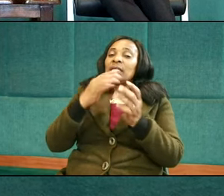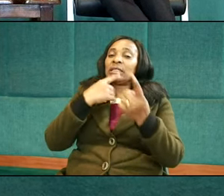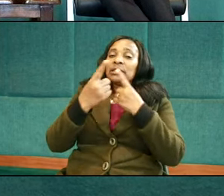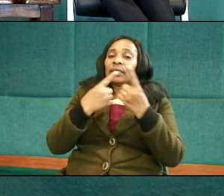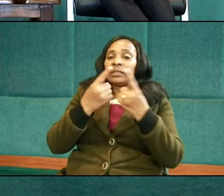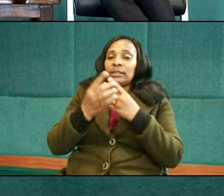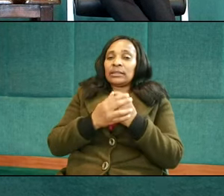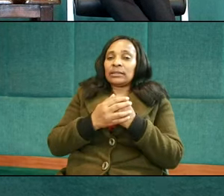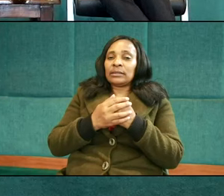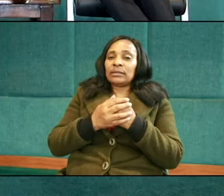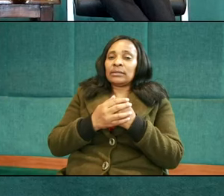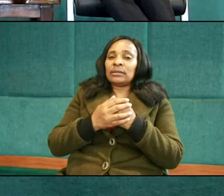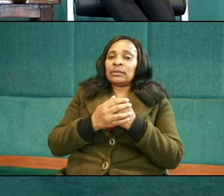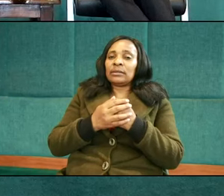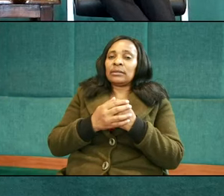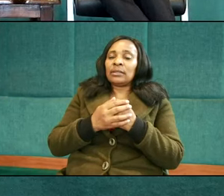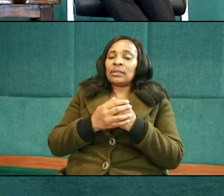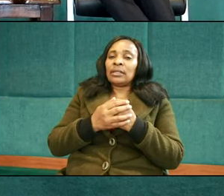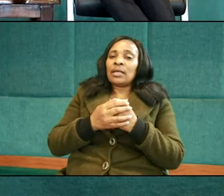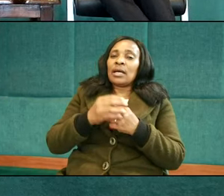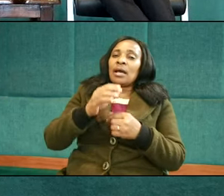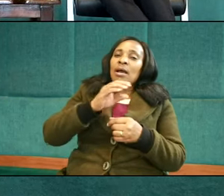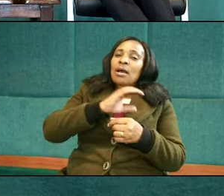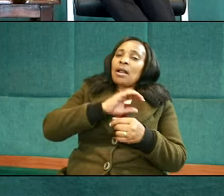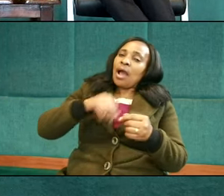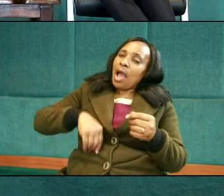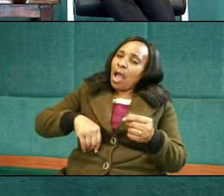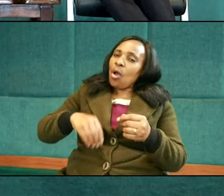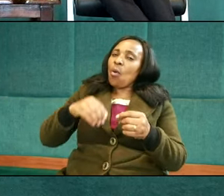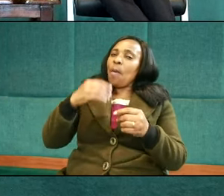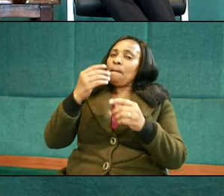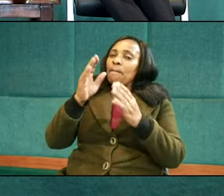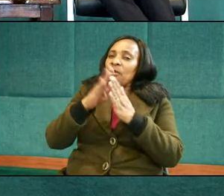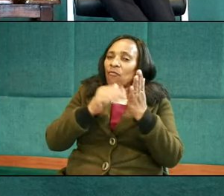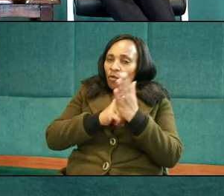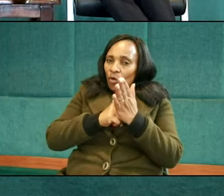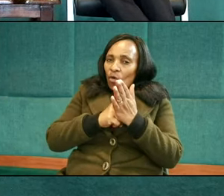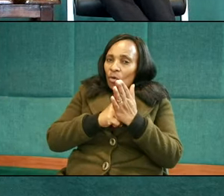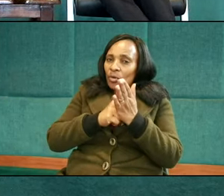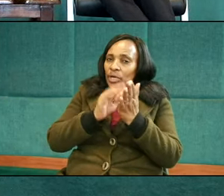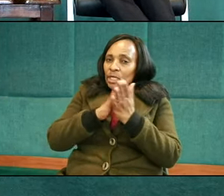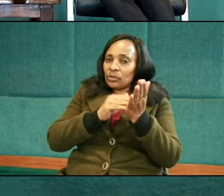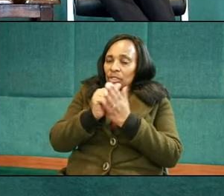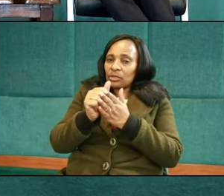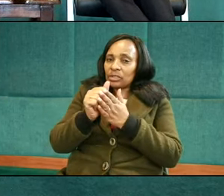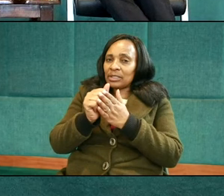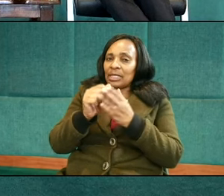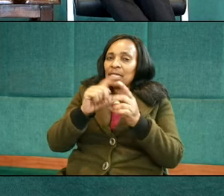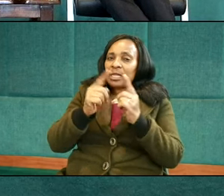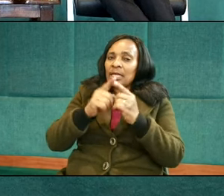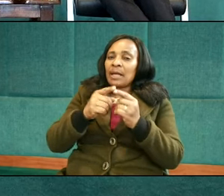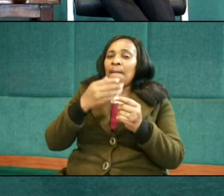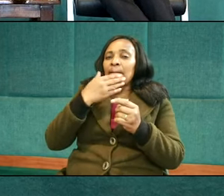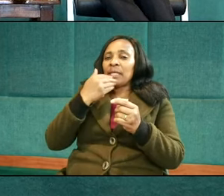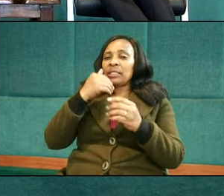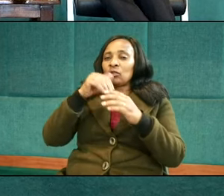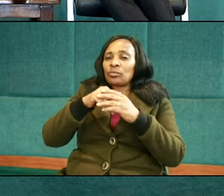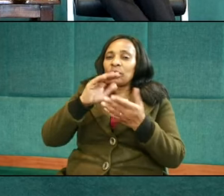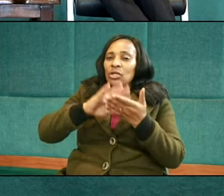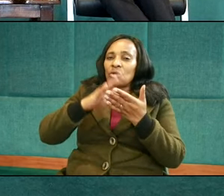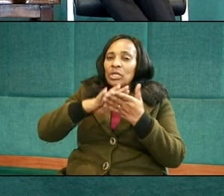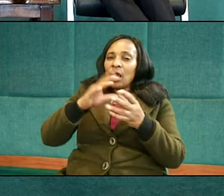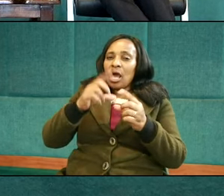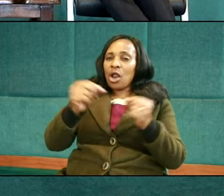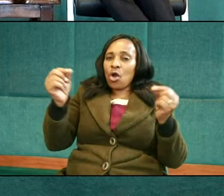says, "Pride goes before destruction, a haughty spirit before a fall. Mm-hmm. Better to be lowly in spirit